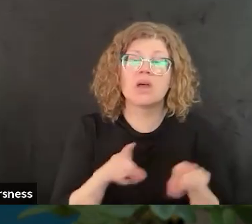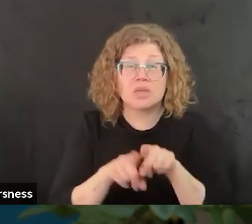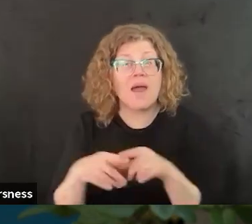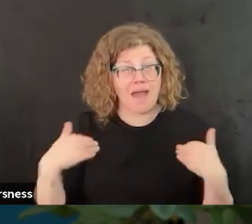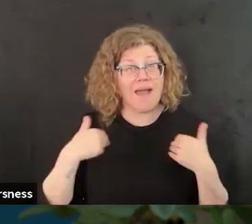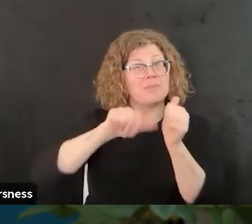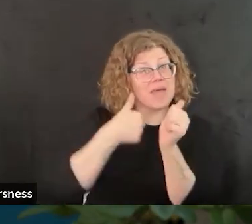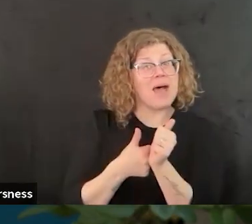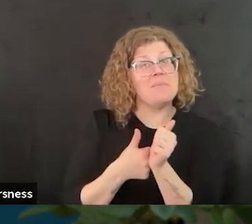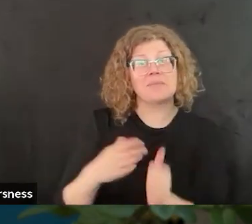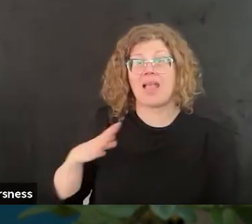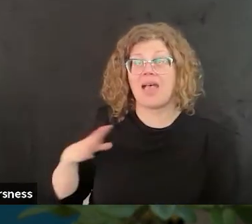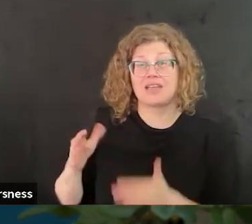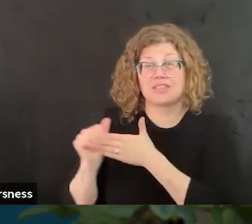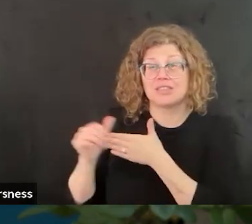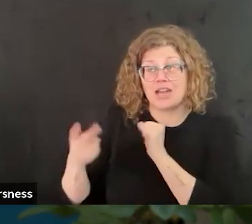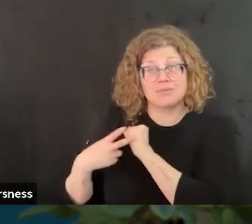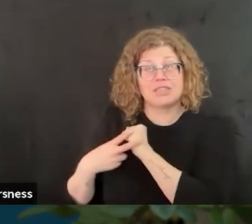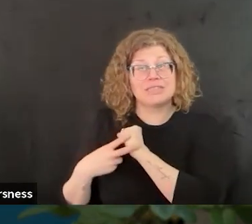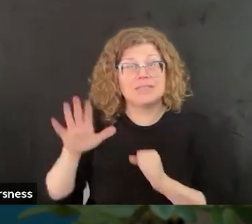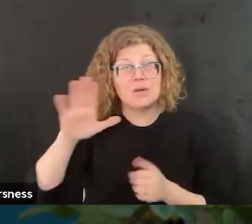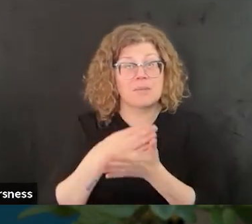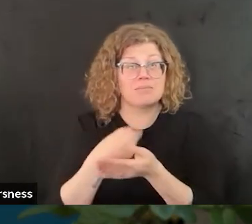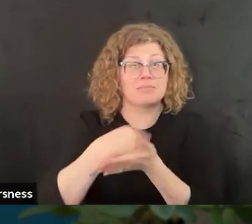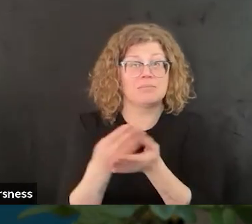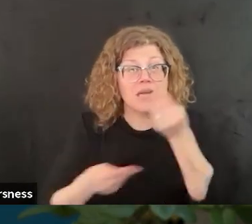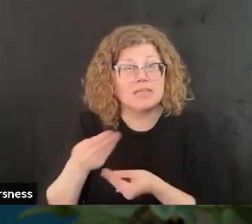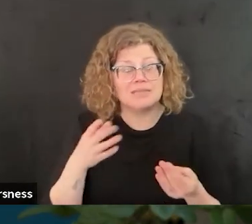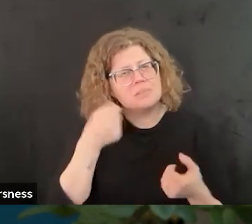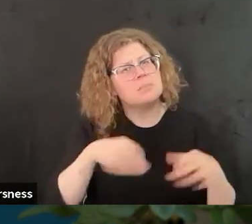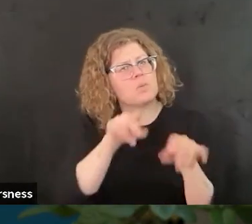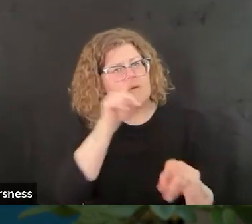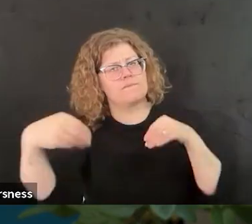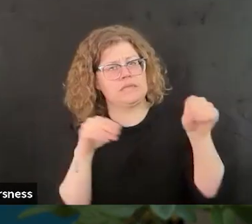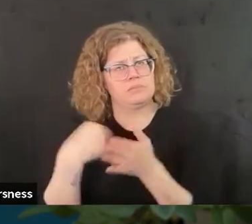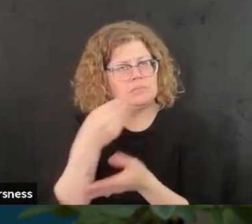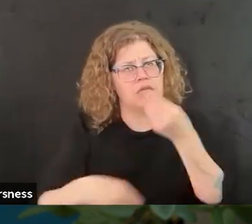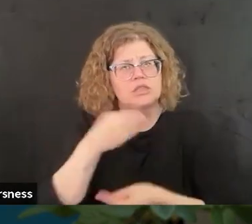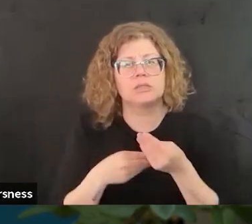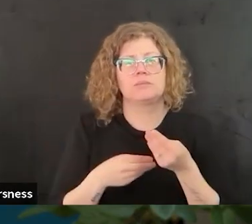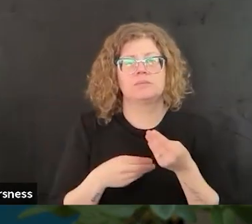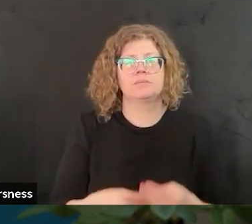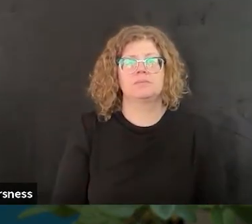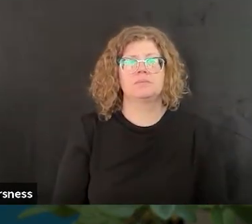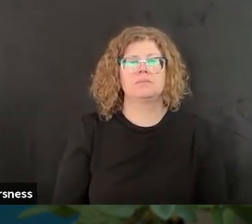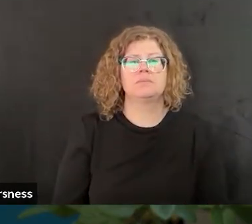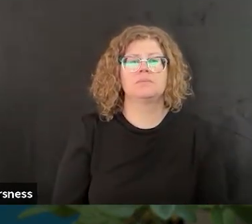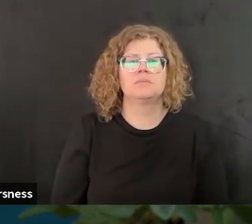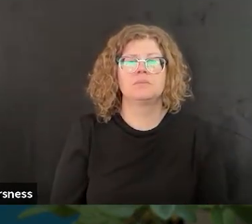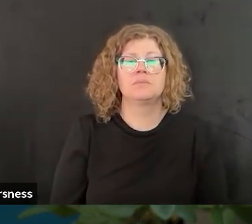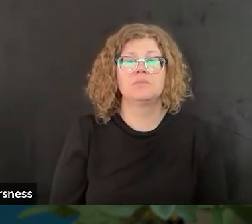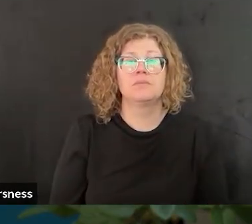in contingencies because everything always changes, and having a plan that is flexible so that if costs in the